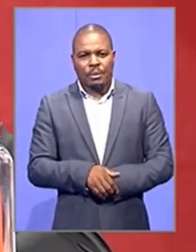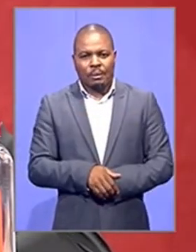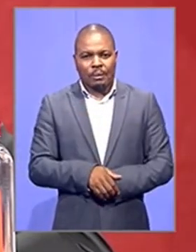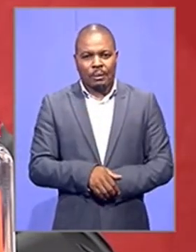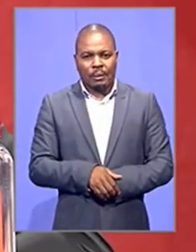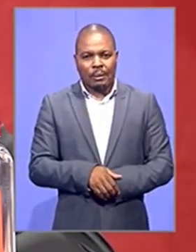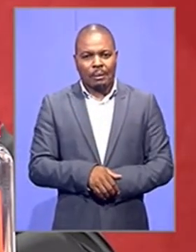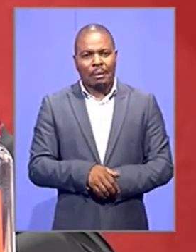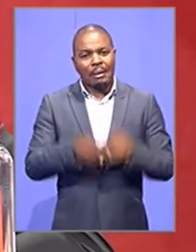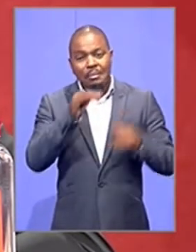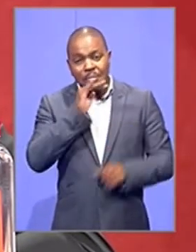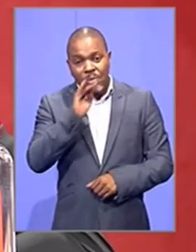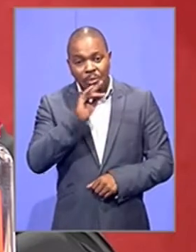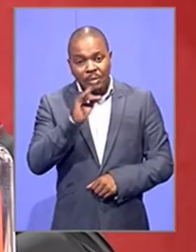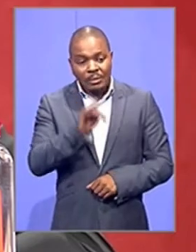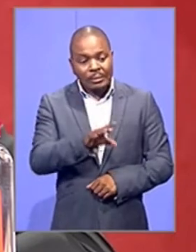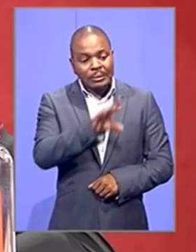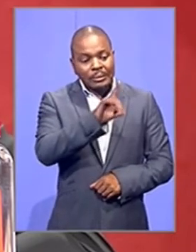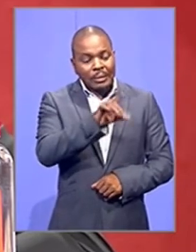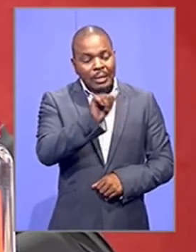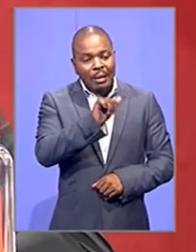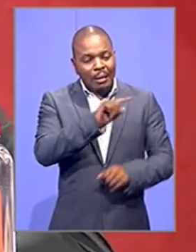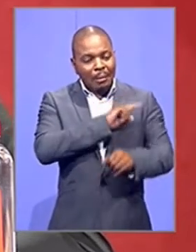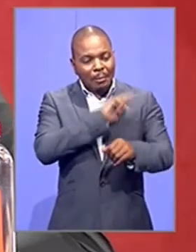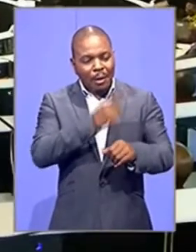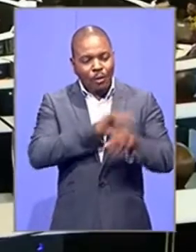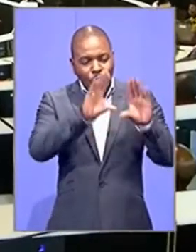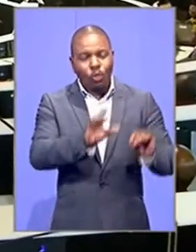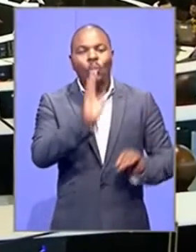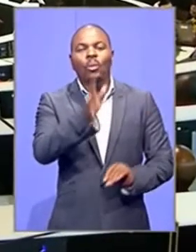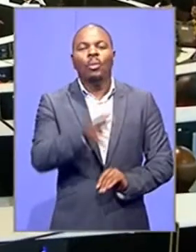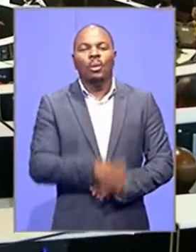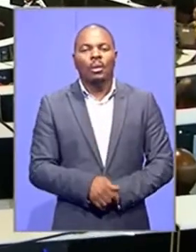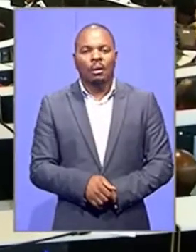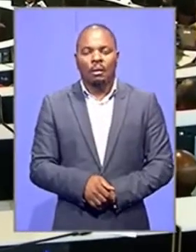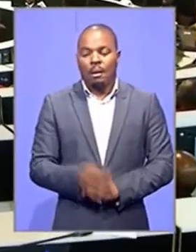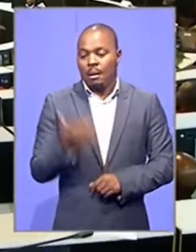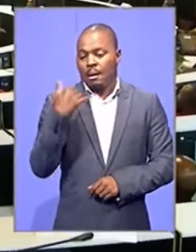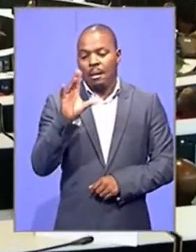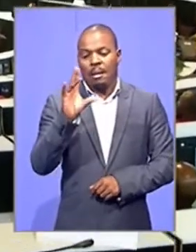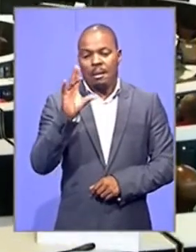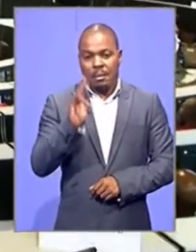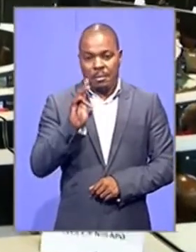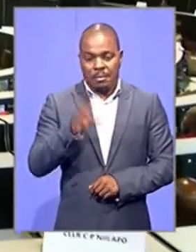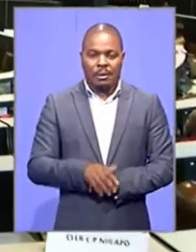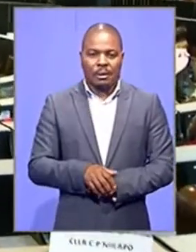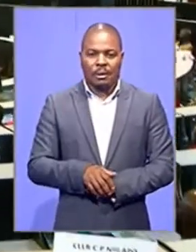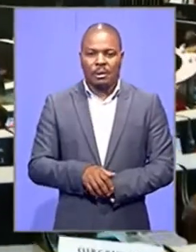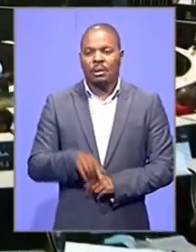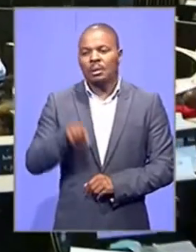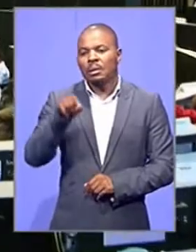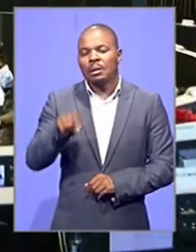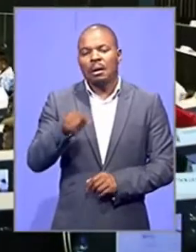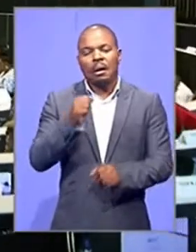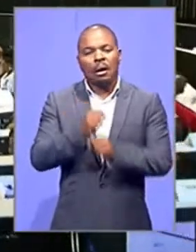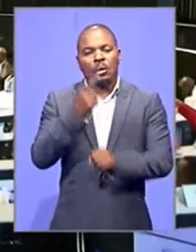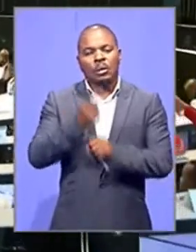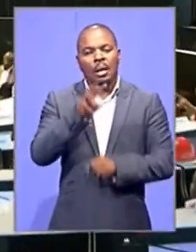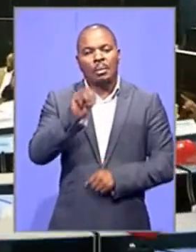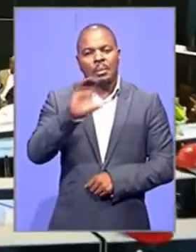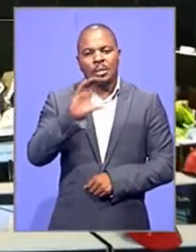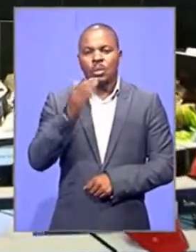The power will leave the DA in less than no time. Ka Laboraro letona la kopanelo ya puso le ditaba tsa marena Gauteng